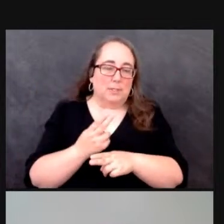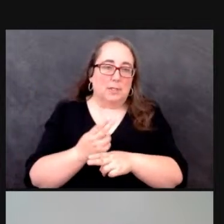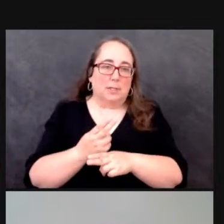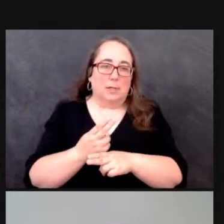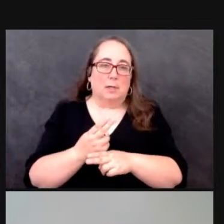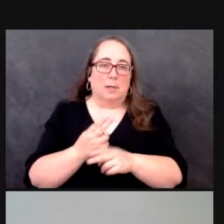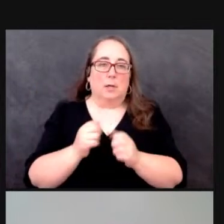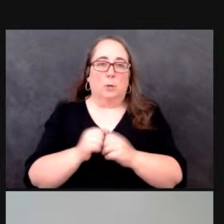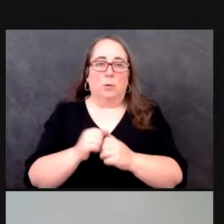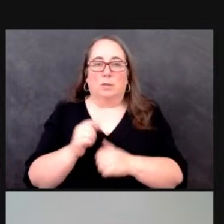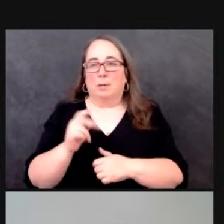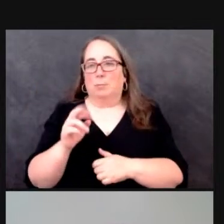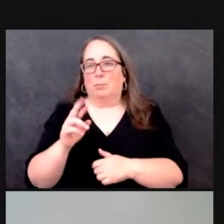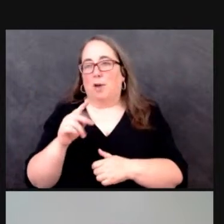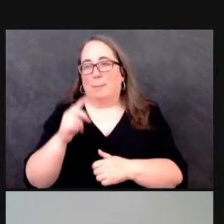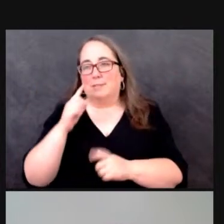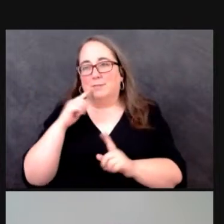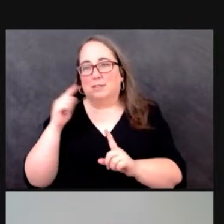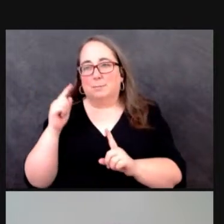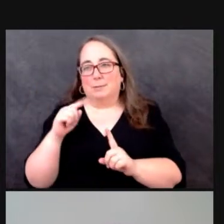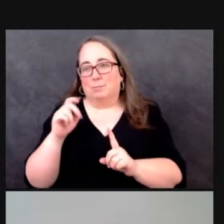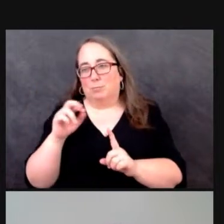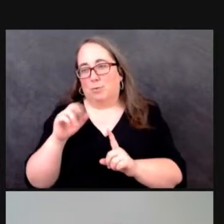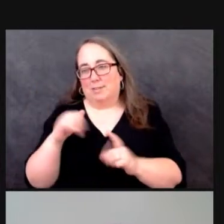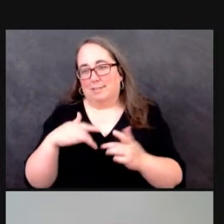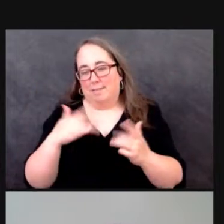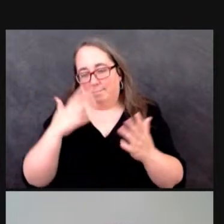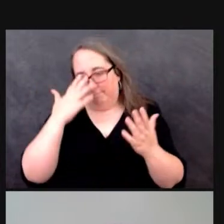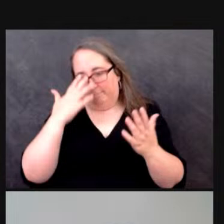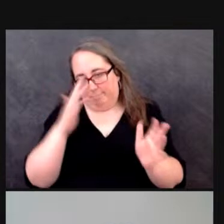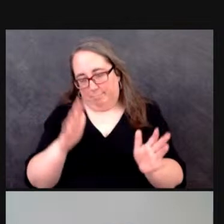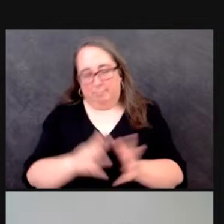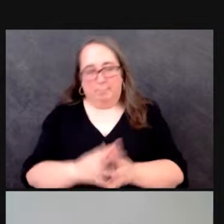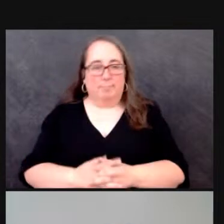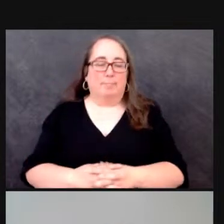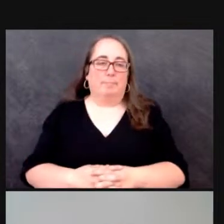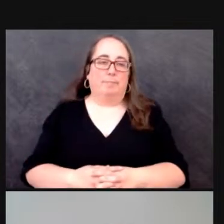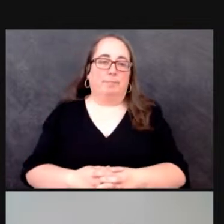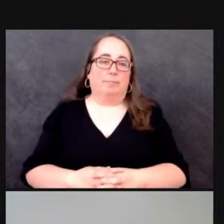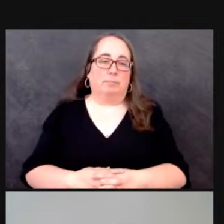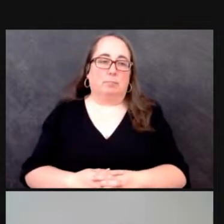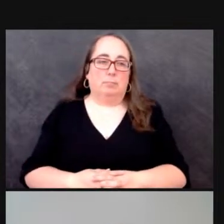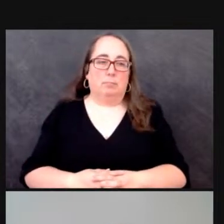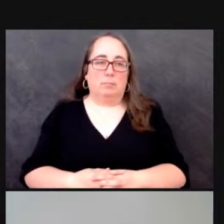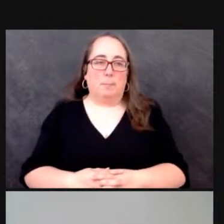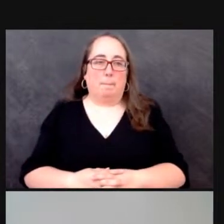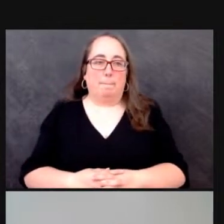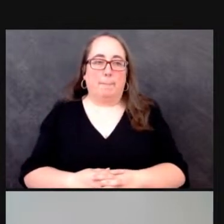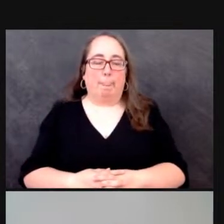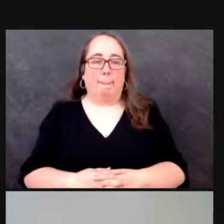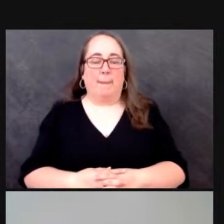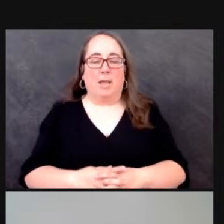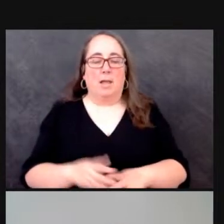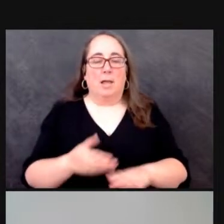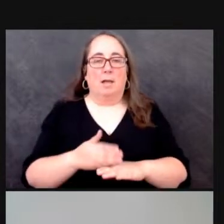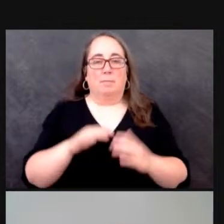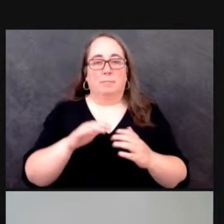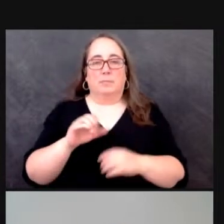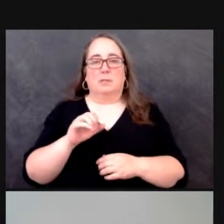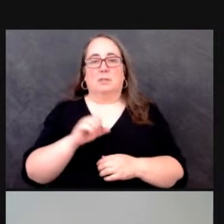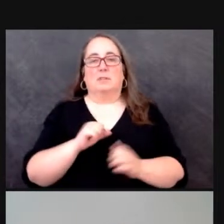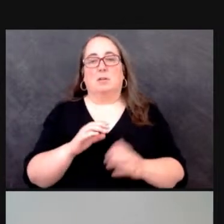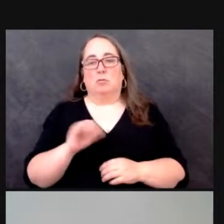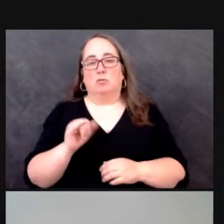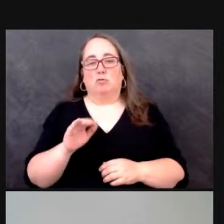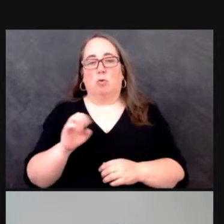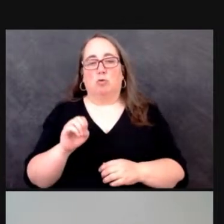props for this particular press event is unclear. After the war, Senator George Radcliffe, who